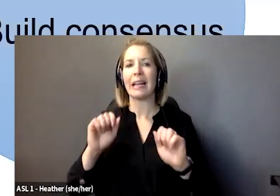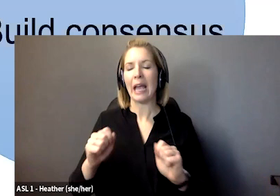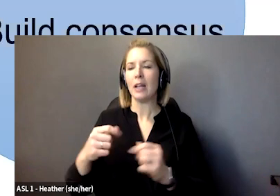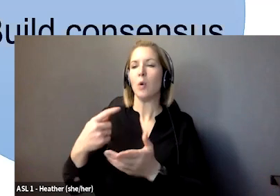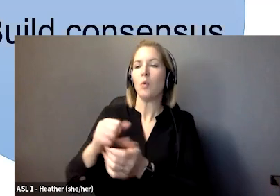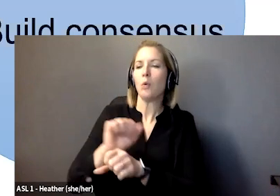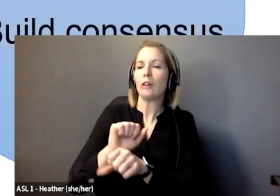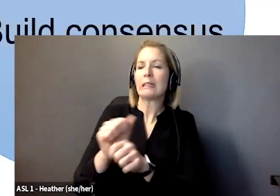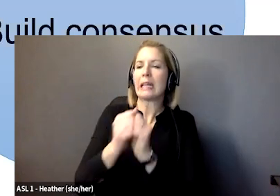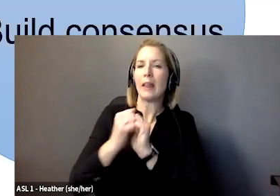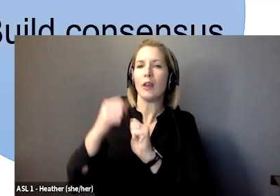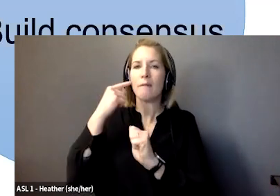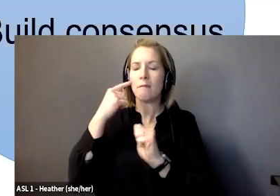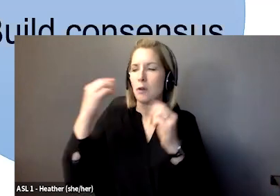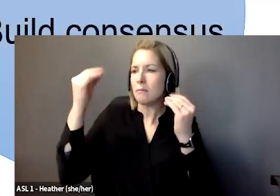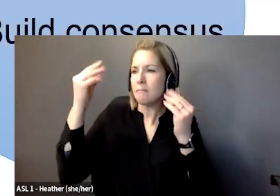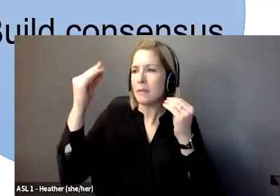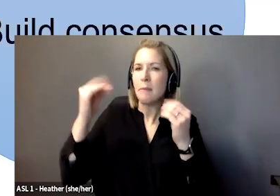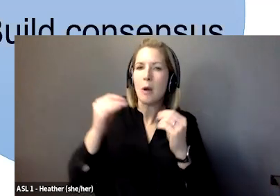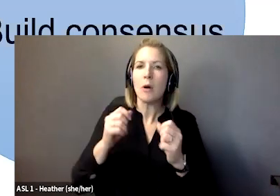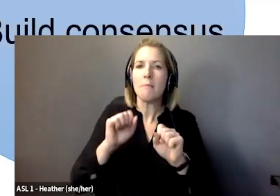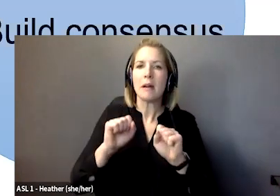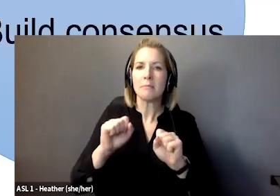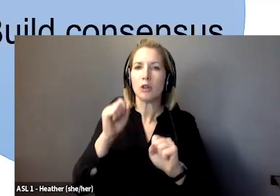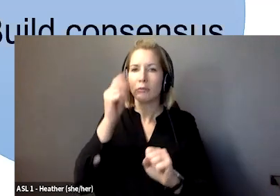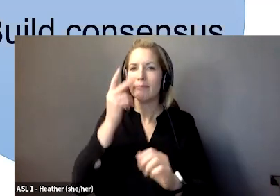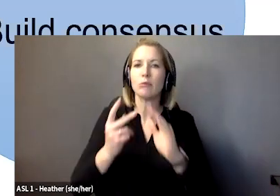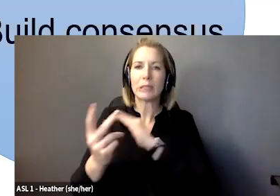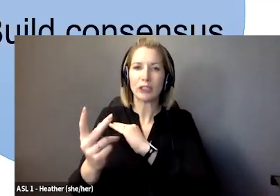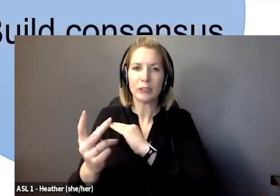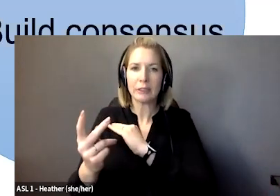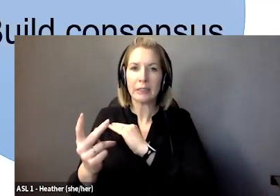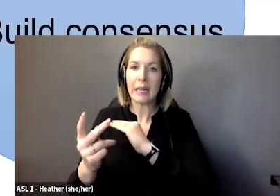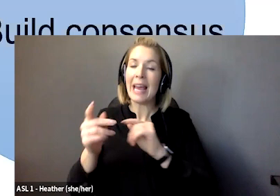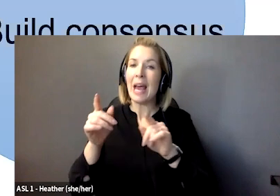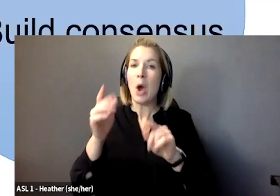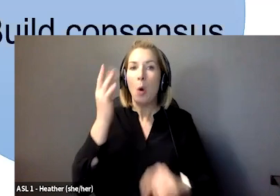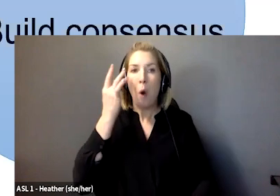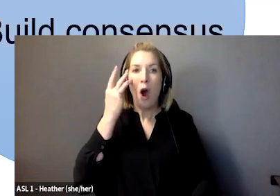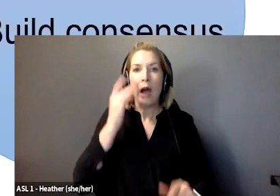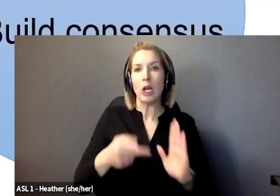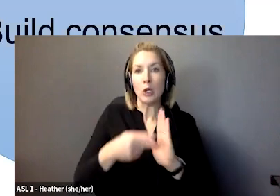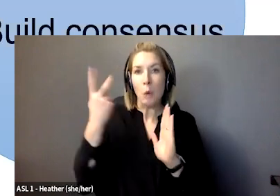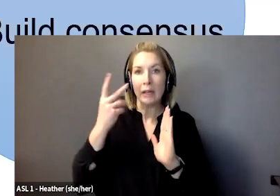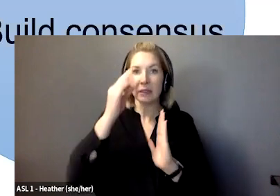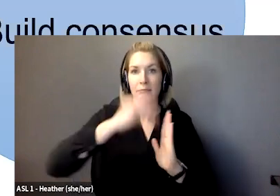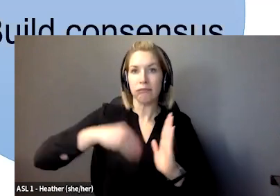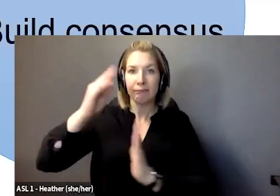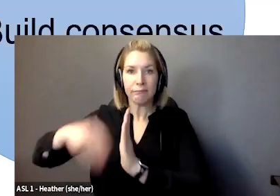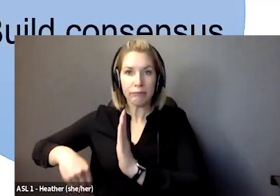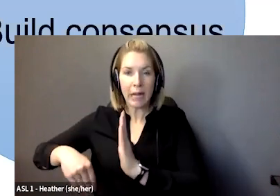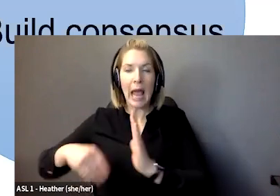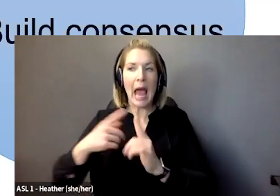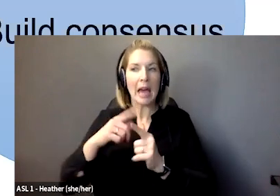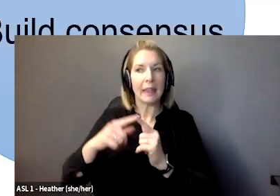A key strength of the Delphi method is that it can minimize bias in the findings by encouraging participants to consider other